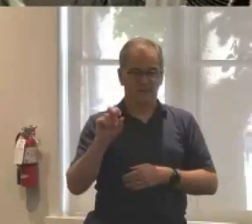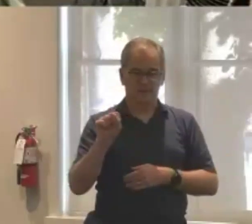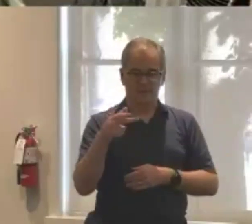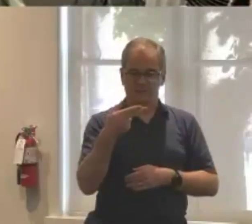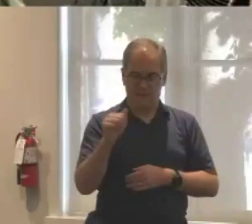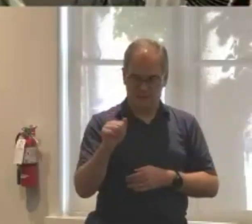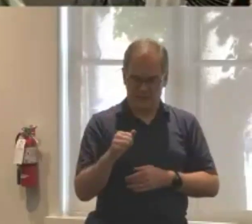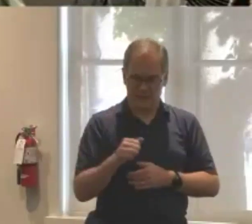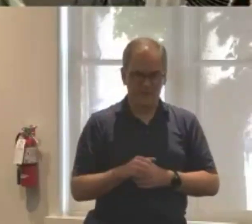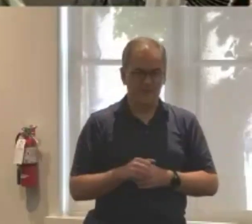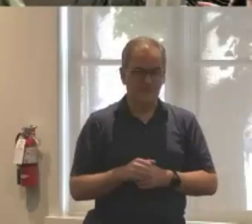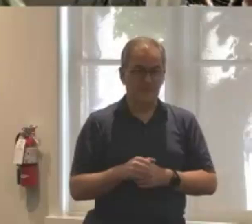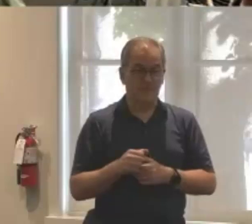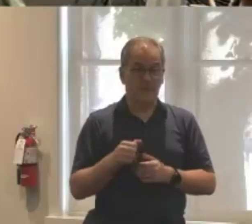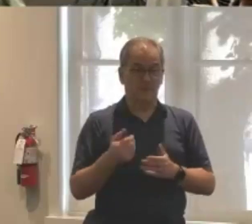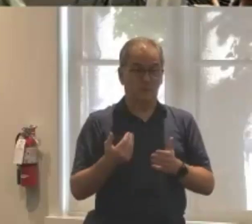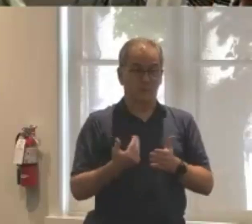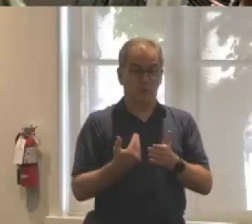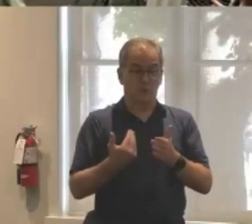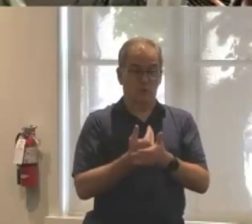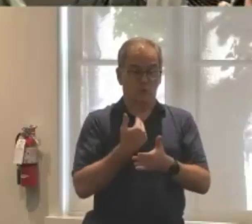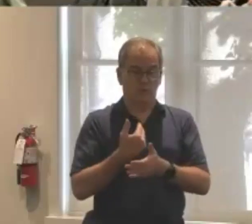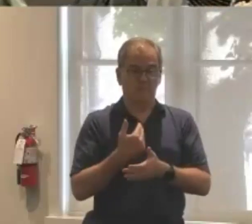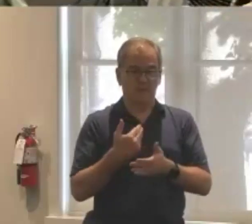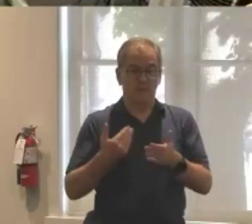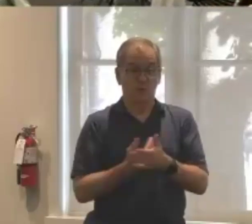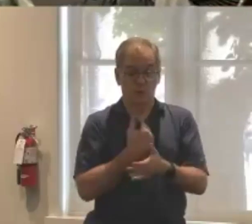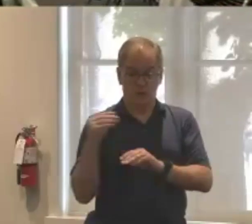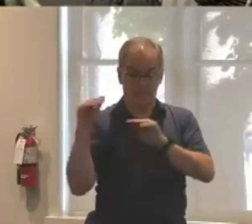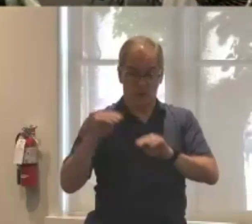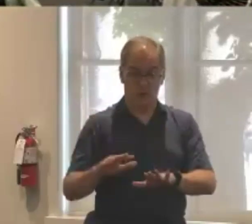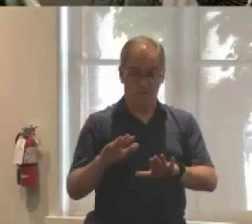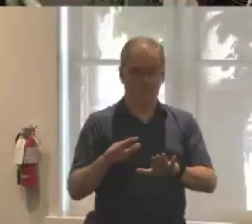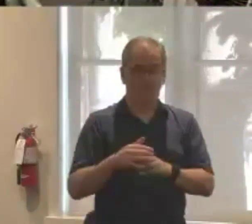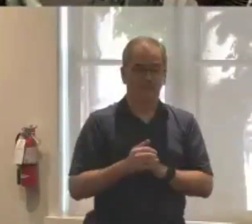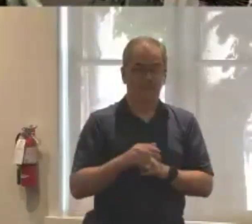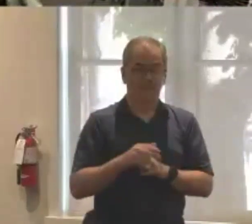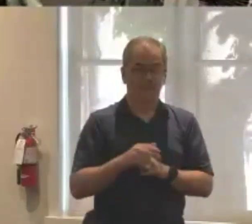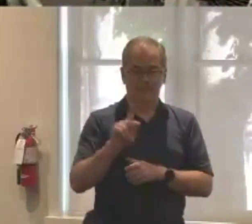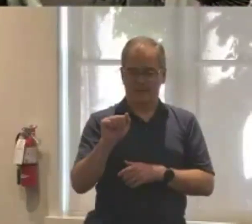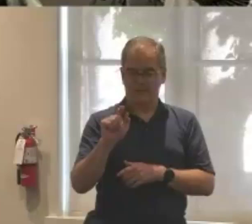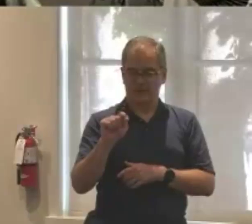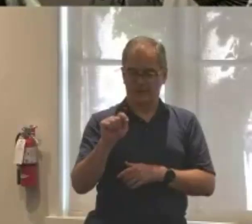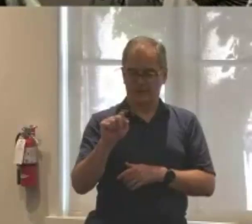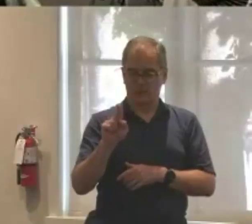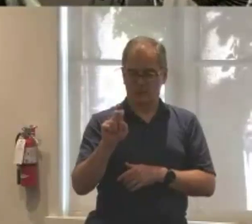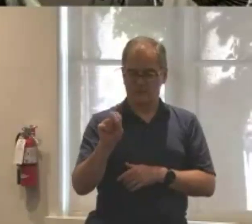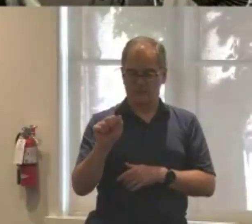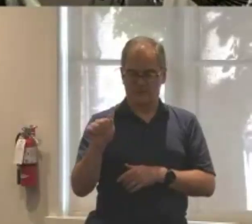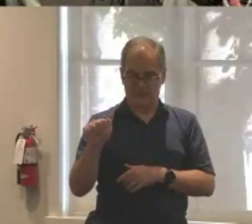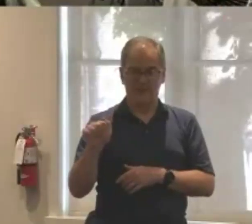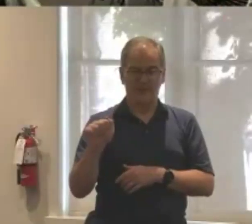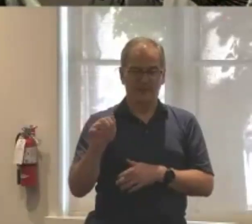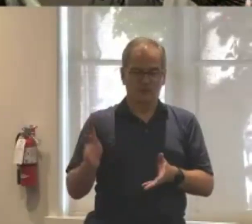newcomer youth engagement program, Strides Toronto. Ketusa, dedicated to supporting youth and